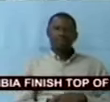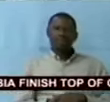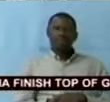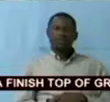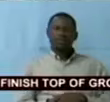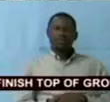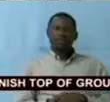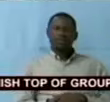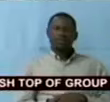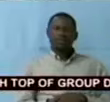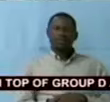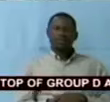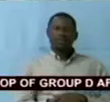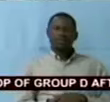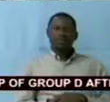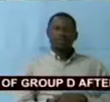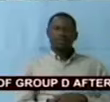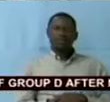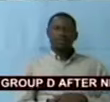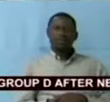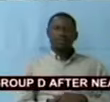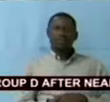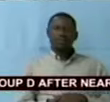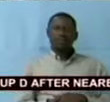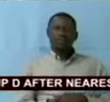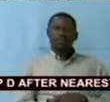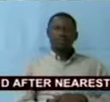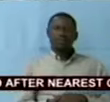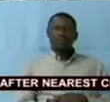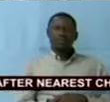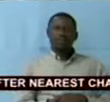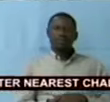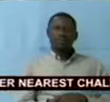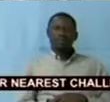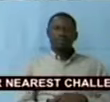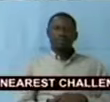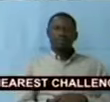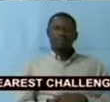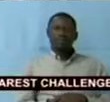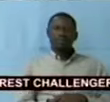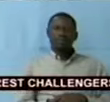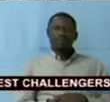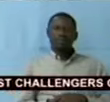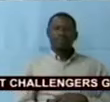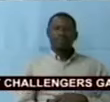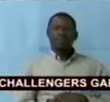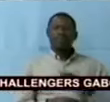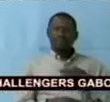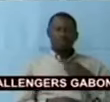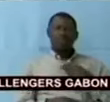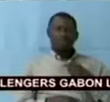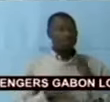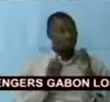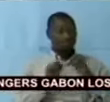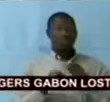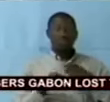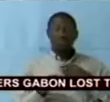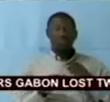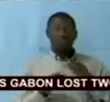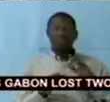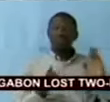This could have resulted to the wiping out of not myself but my family as well. How